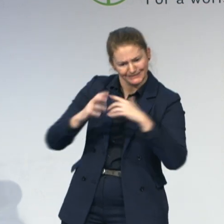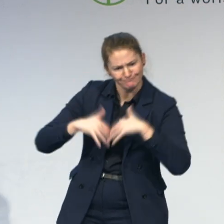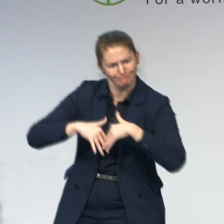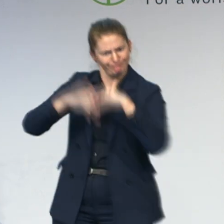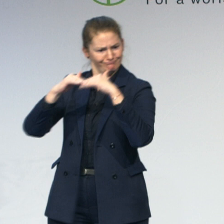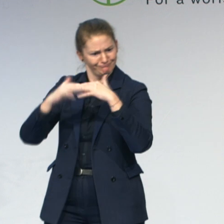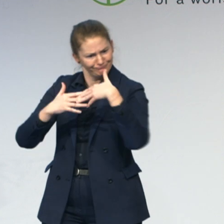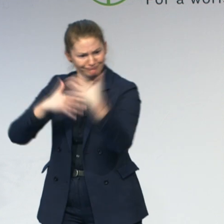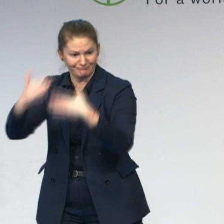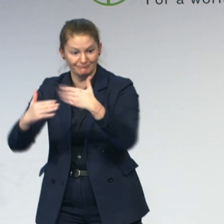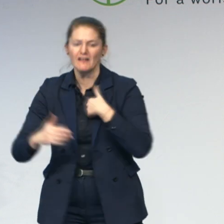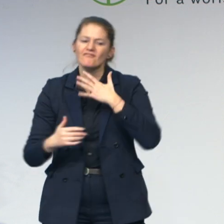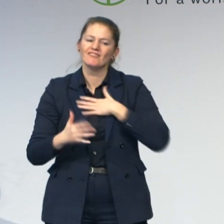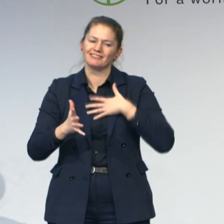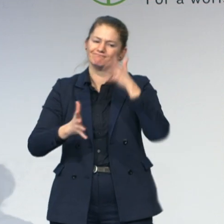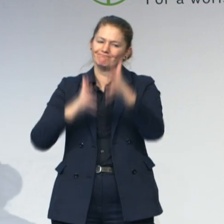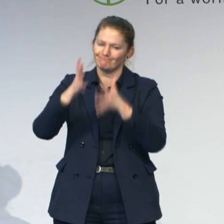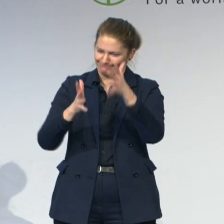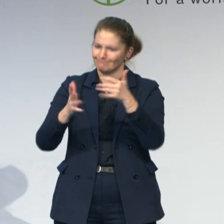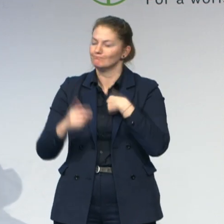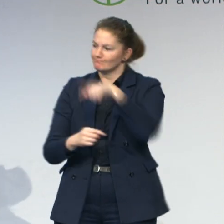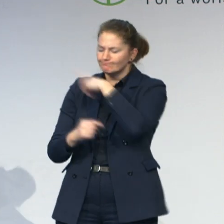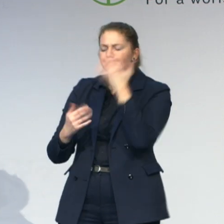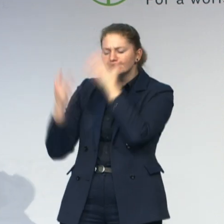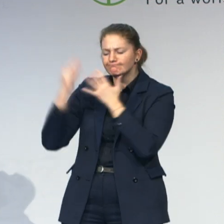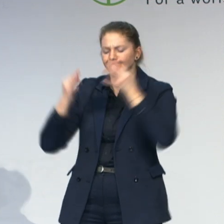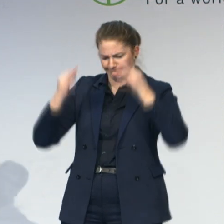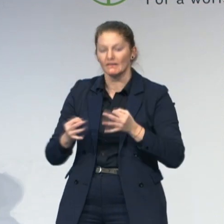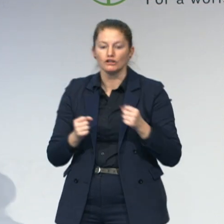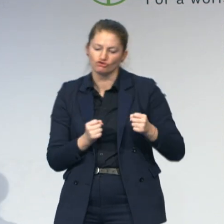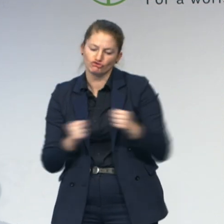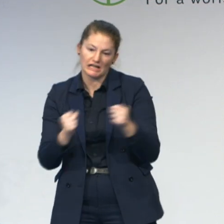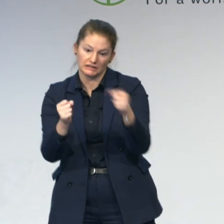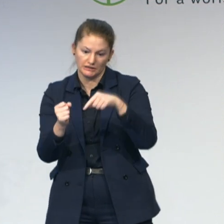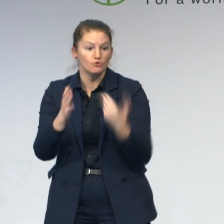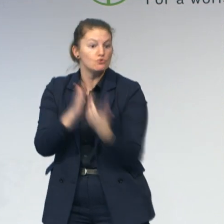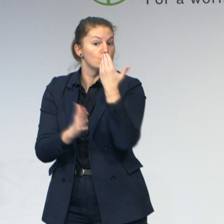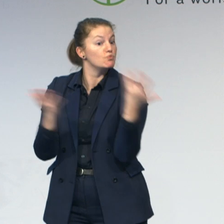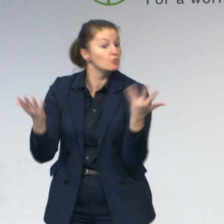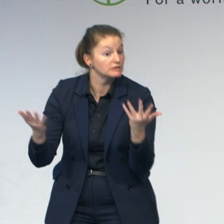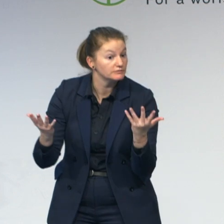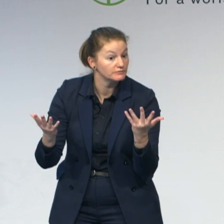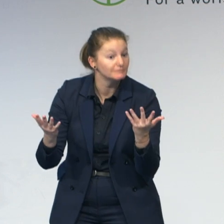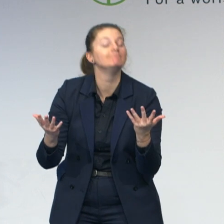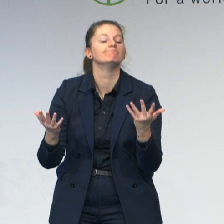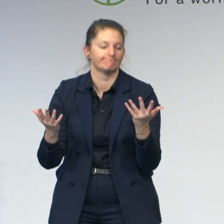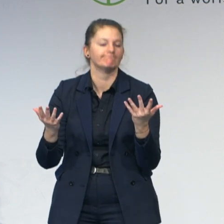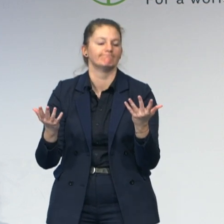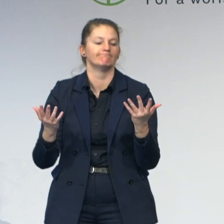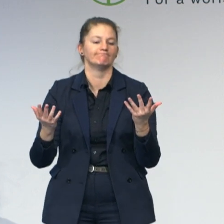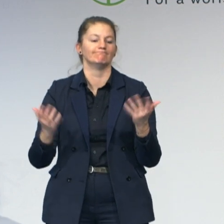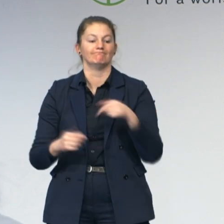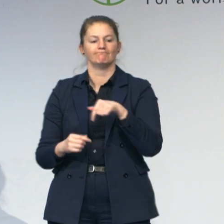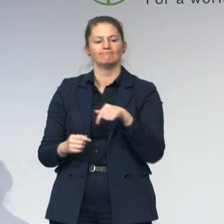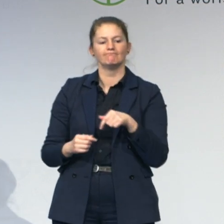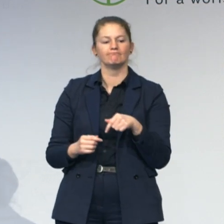recently. We have decided to work on a variety of different strategies.